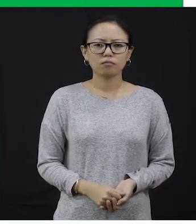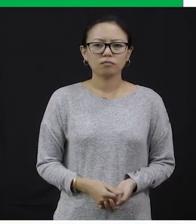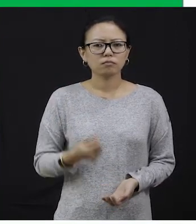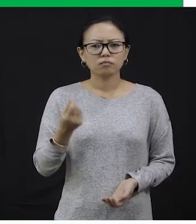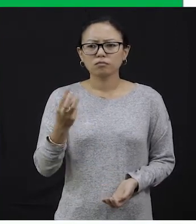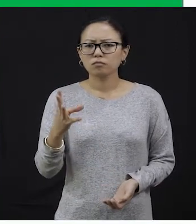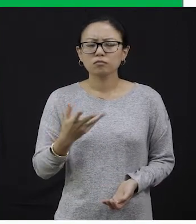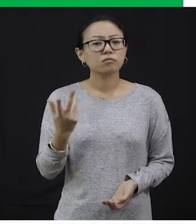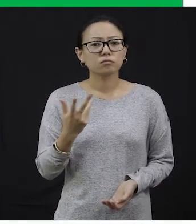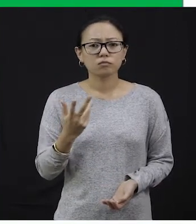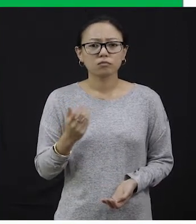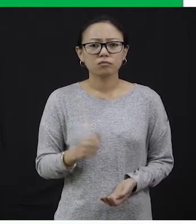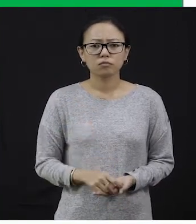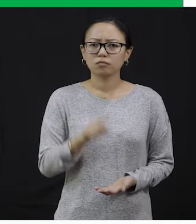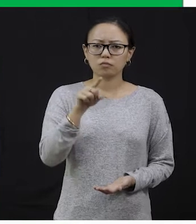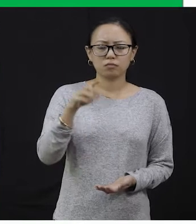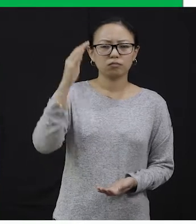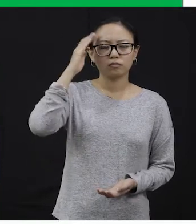are, let's do one exercise.